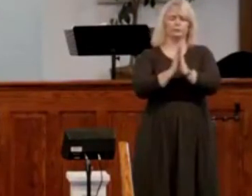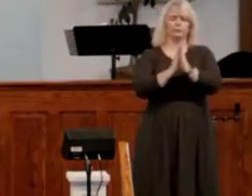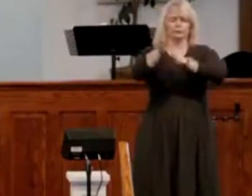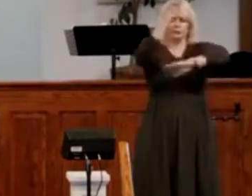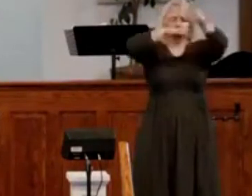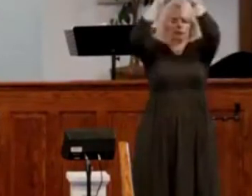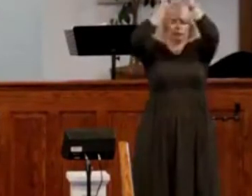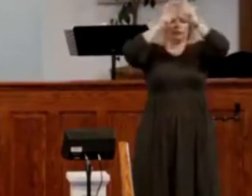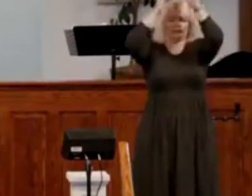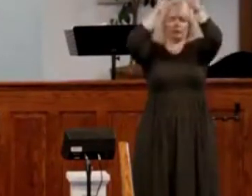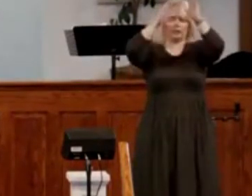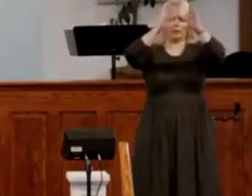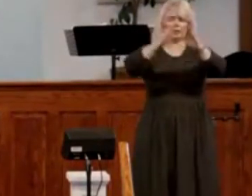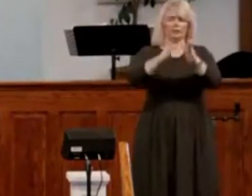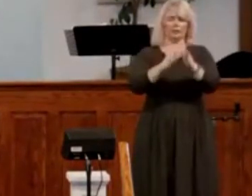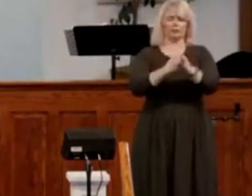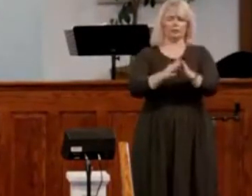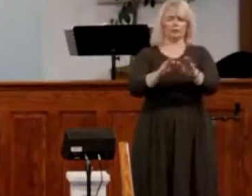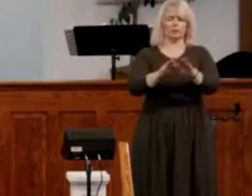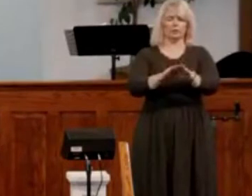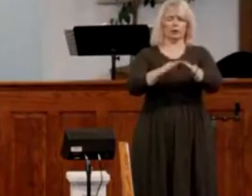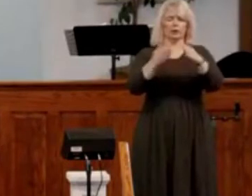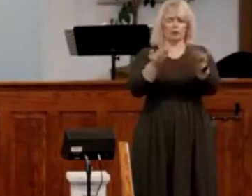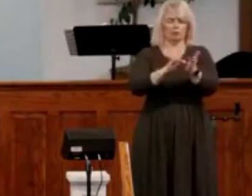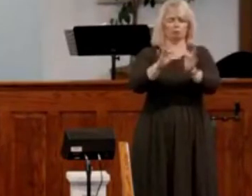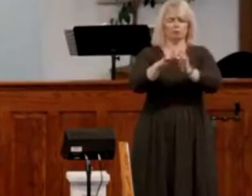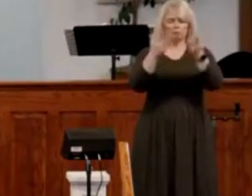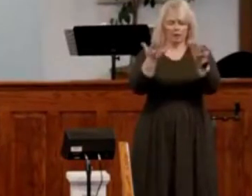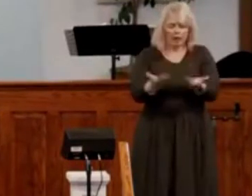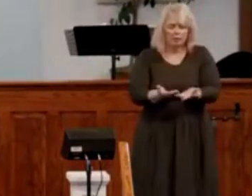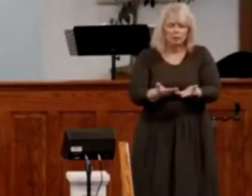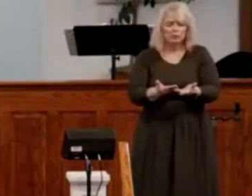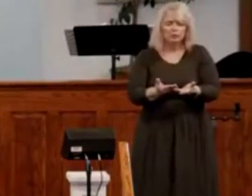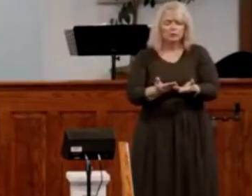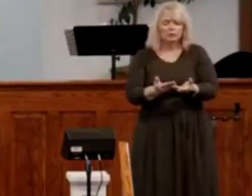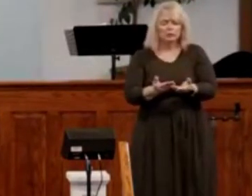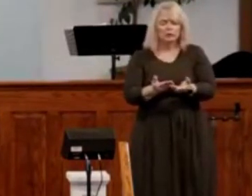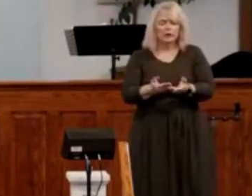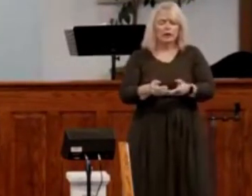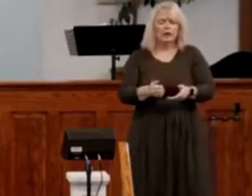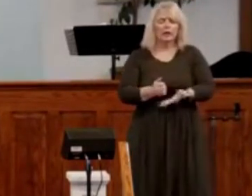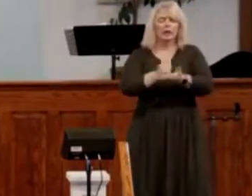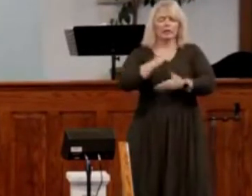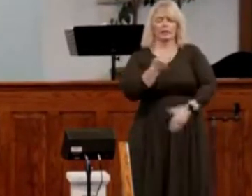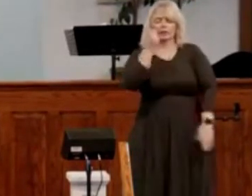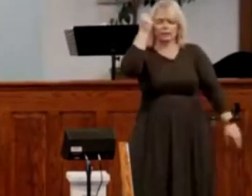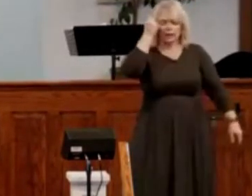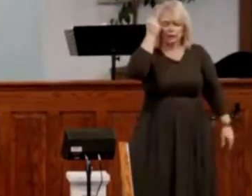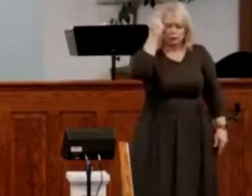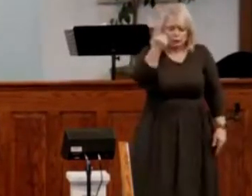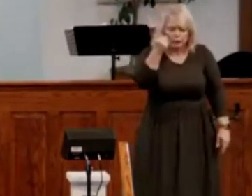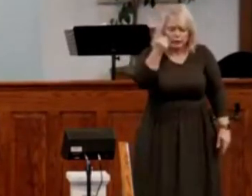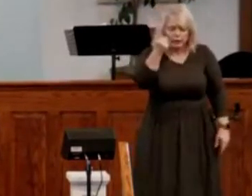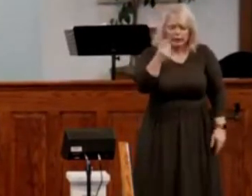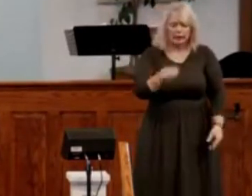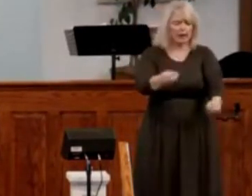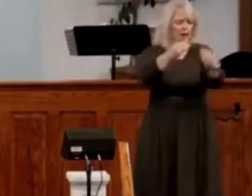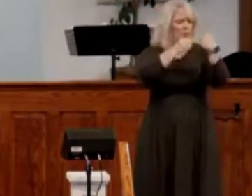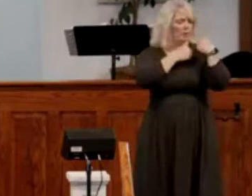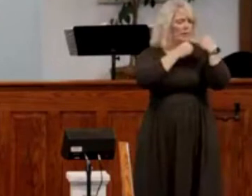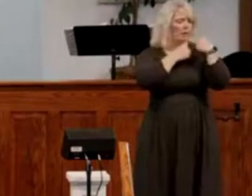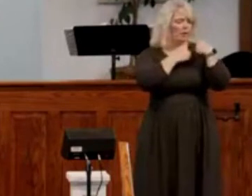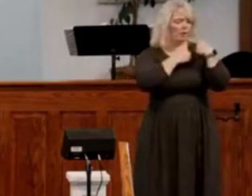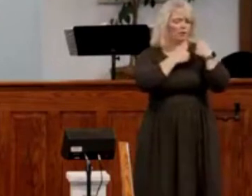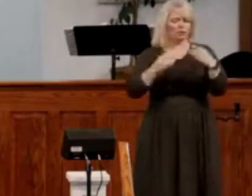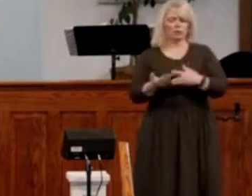Heavenly Father, as we open your word today, we're asking for you to illuminate it for us so we understand it. Father, we ask that you would apply it to our hearts through